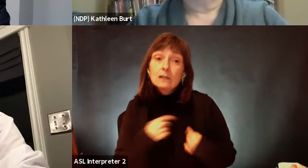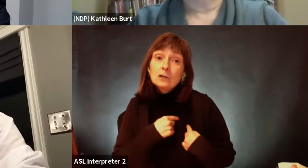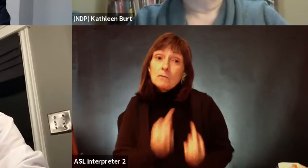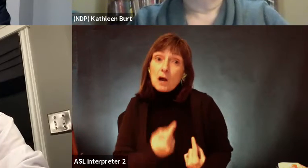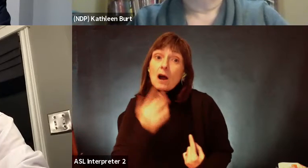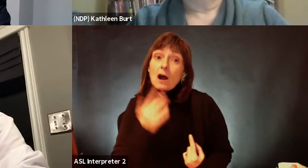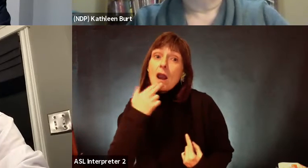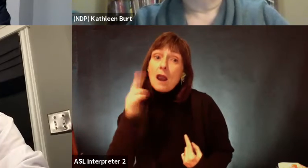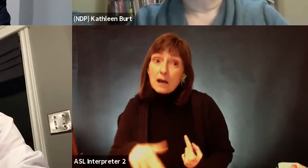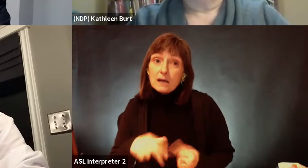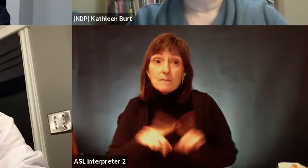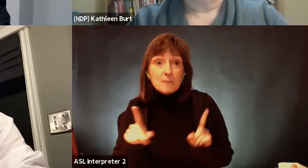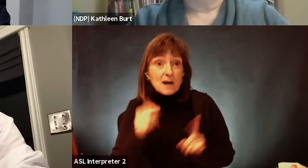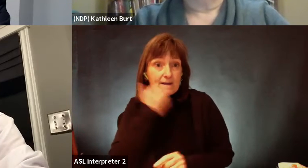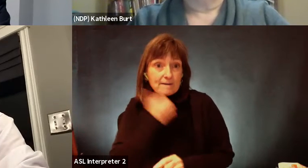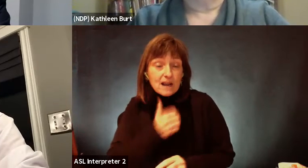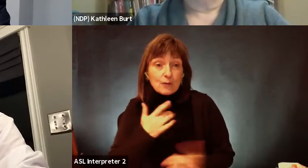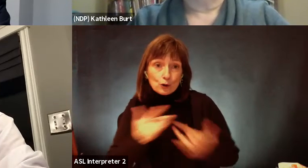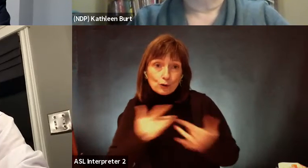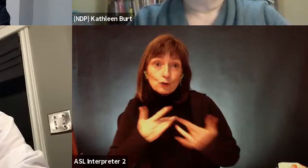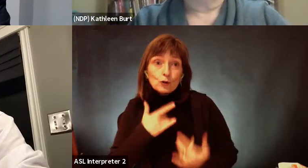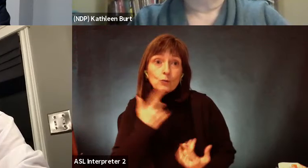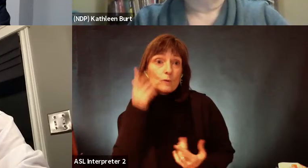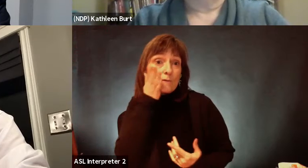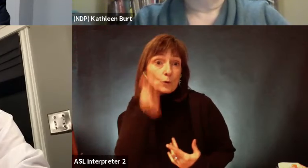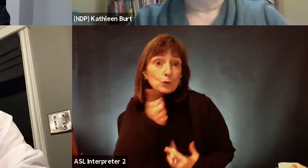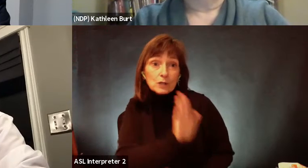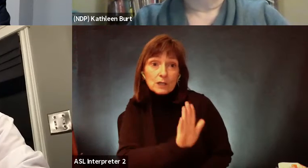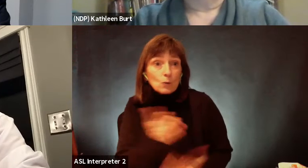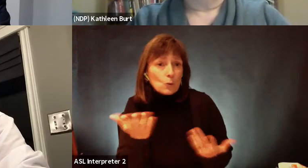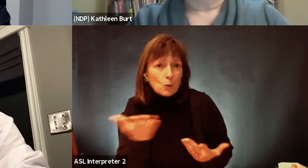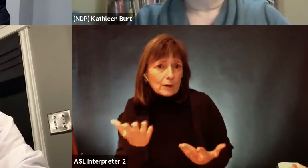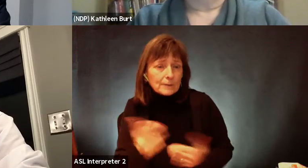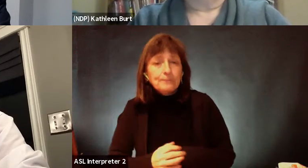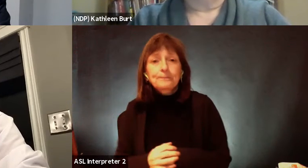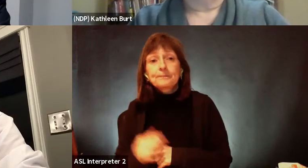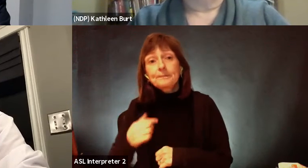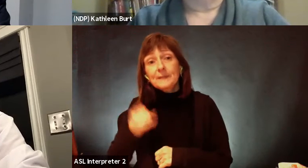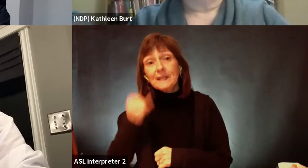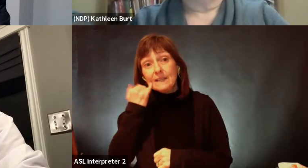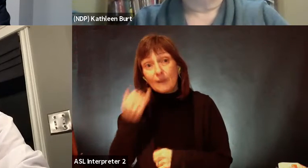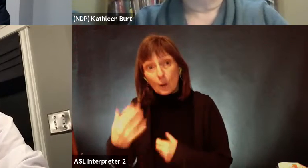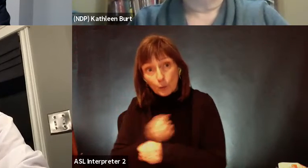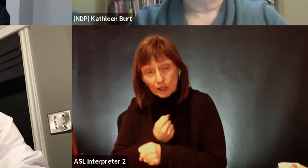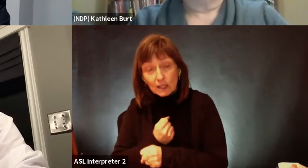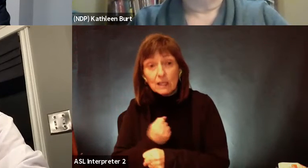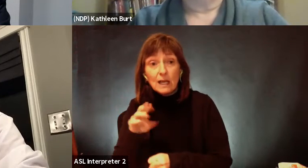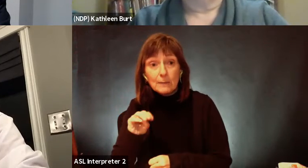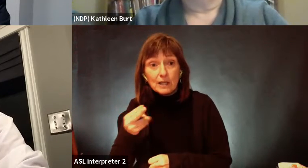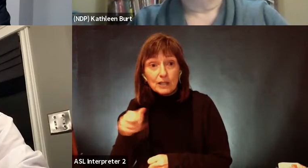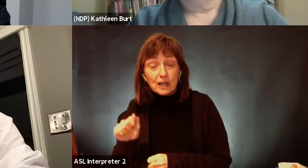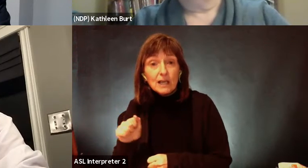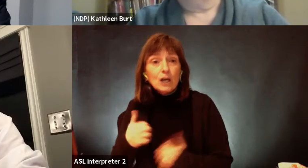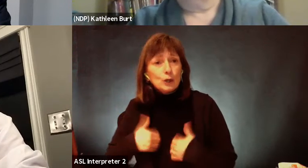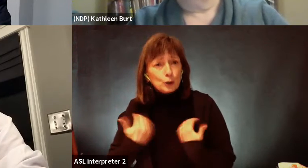we worry about him every single day. As an MHA, I want to make sure that our youth get to stay in the best possible